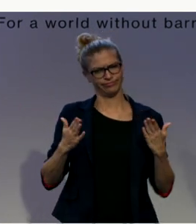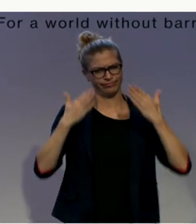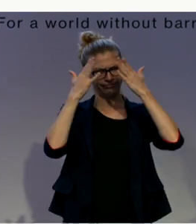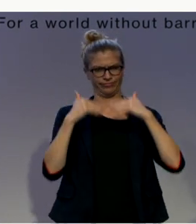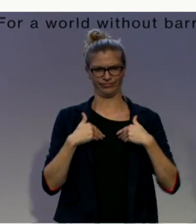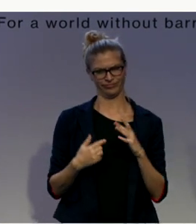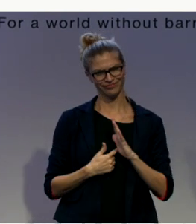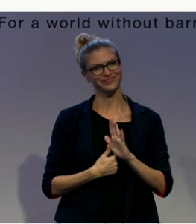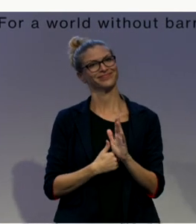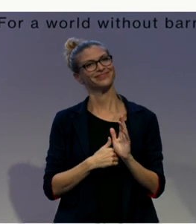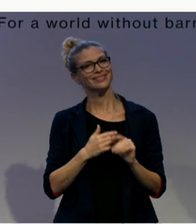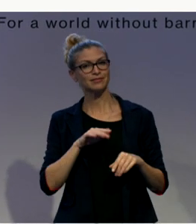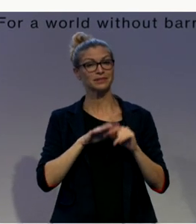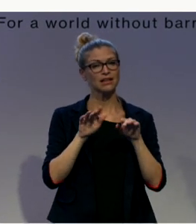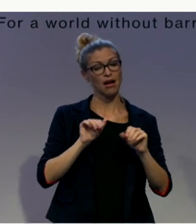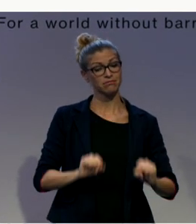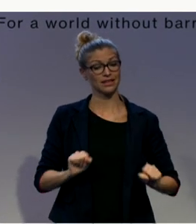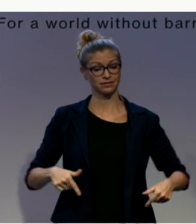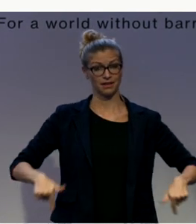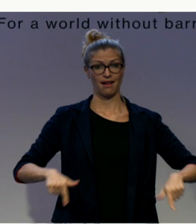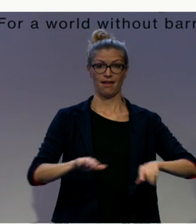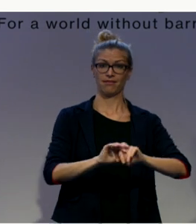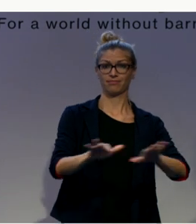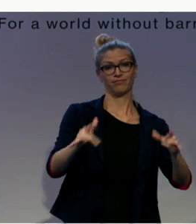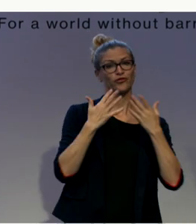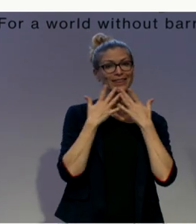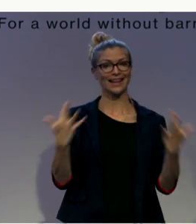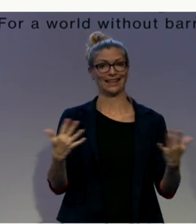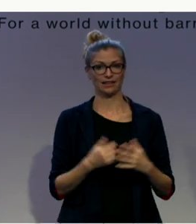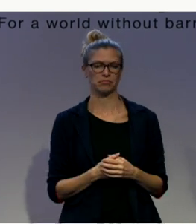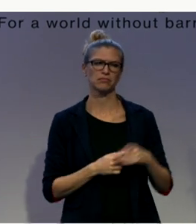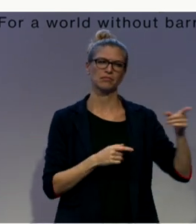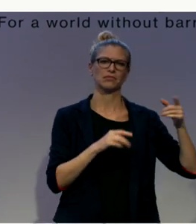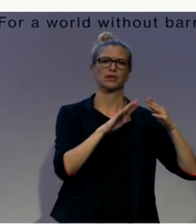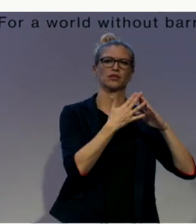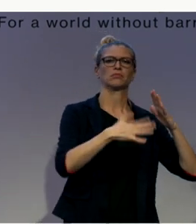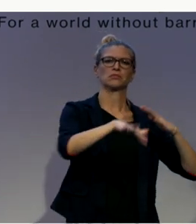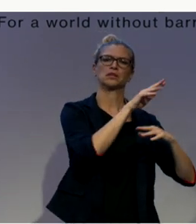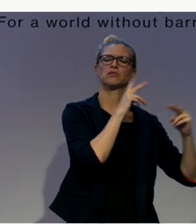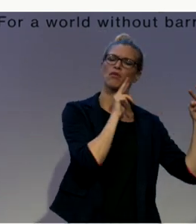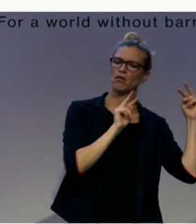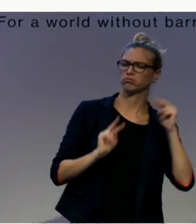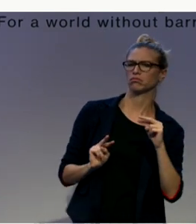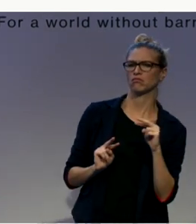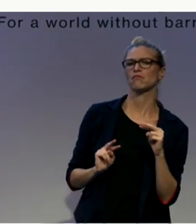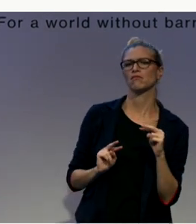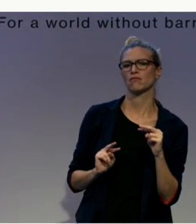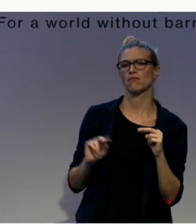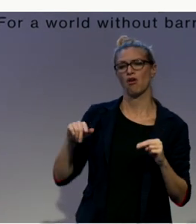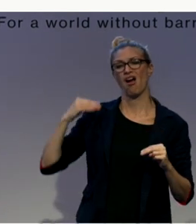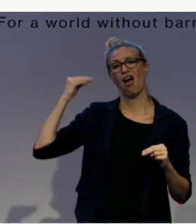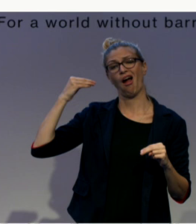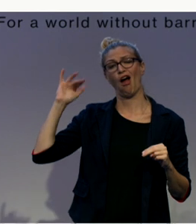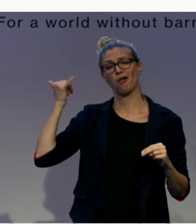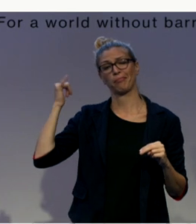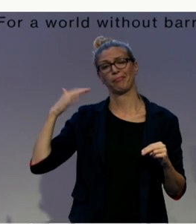we are working on different on other society, how people look to us. Because in Arab countries, especially in Egypt, people